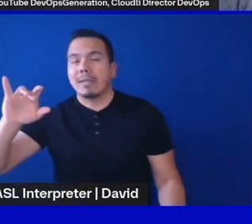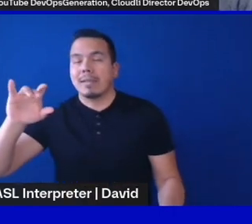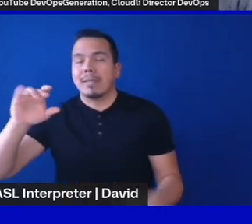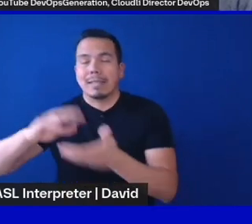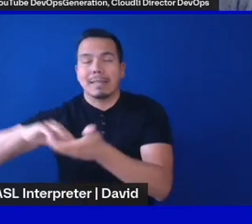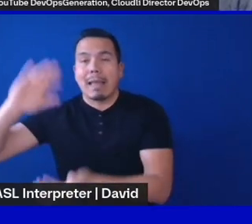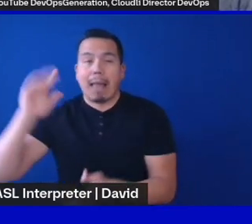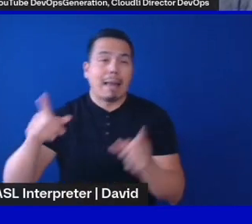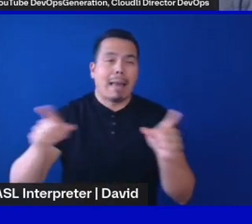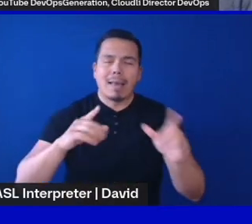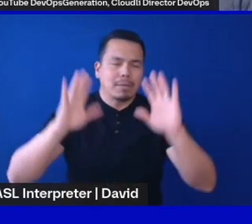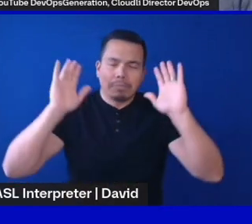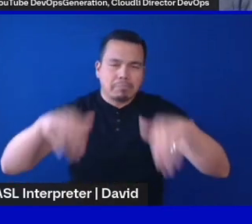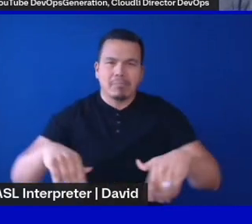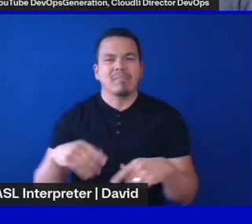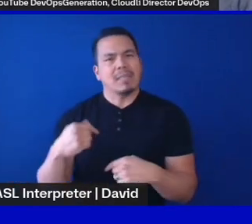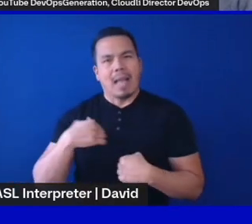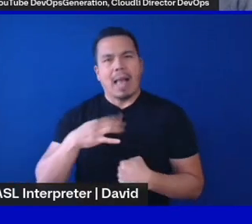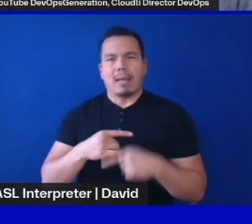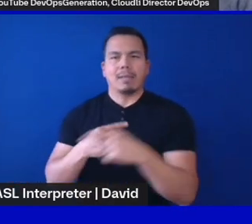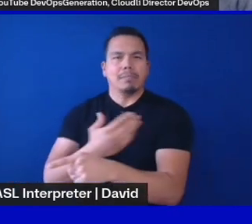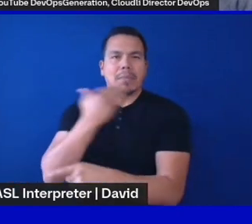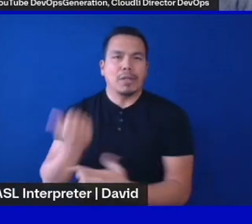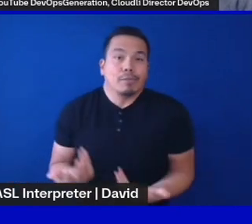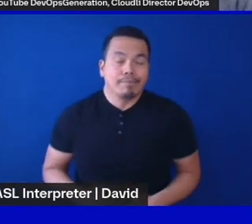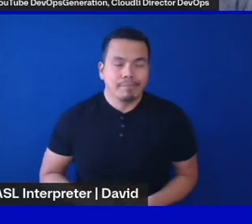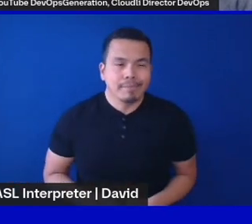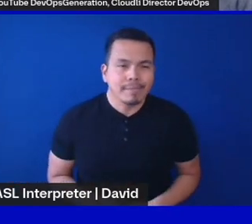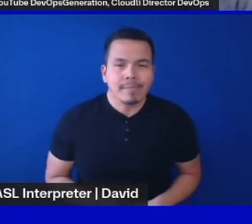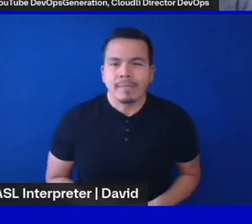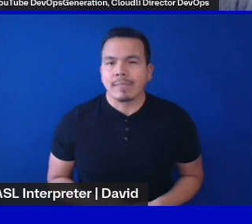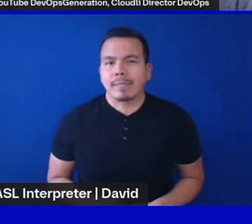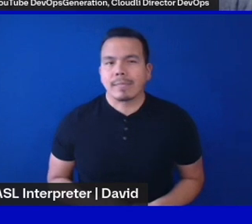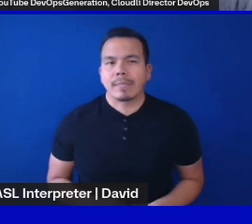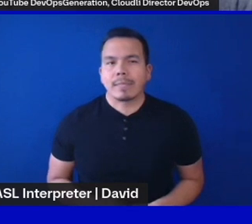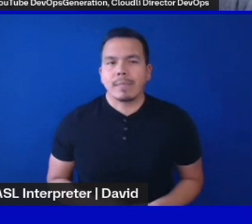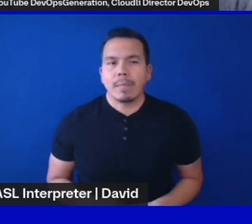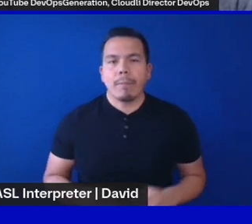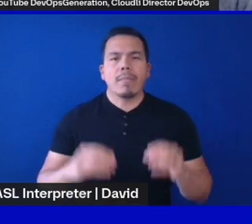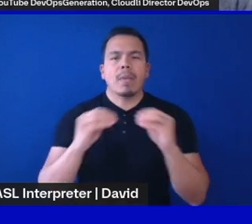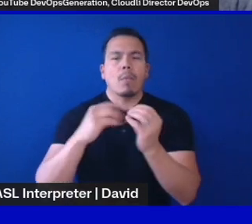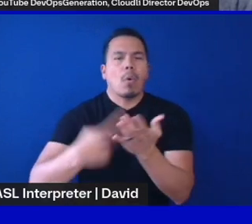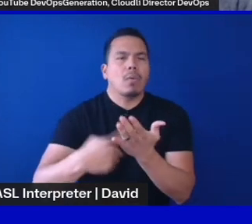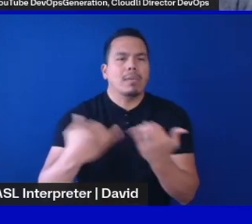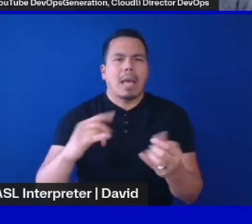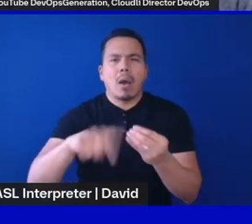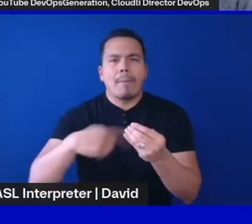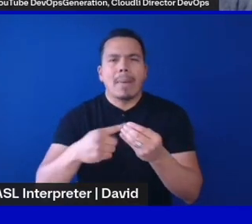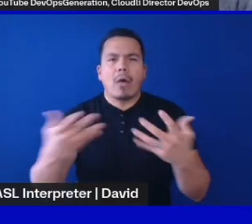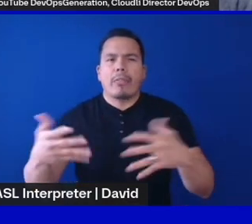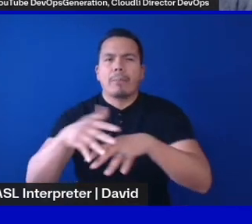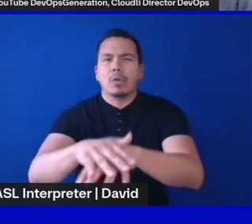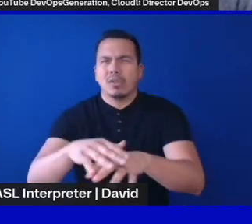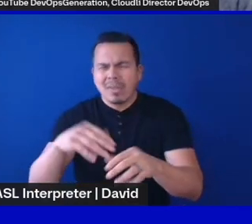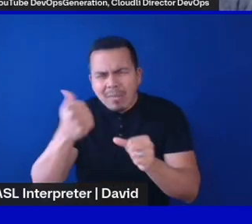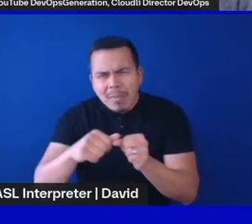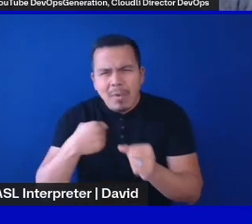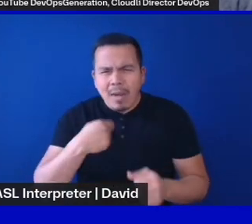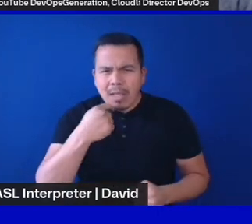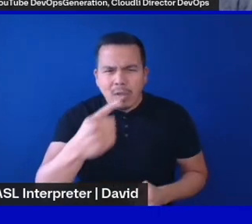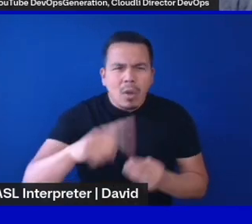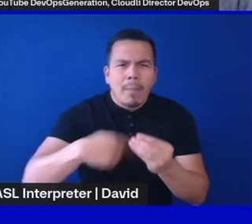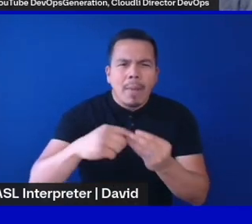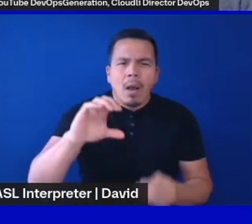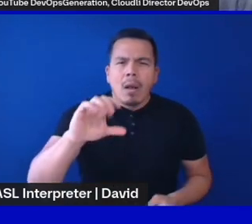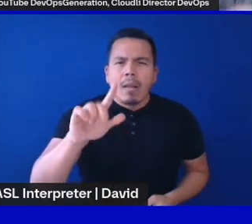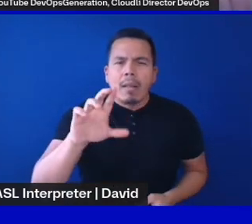than Nomad. So let's jump into then that merger we were talking about. So I already introduced Cloudly. So as you